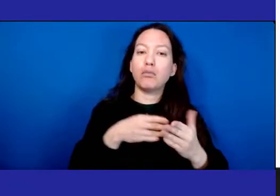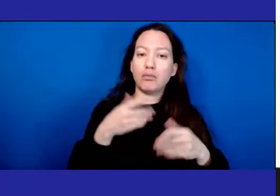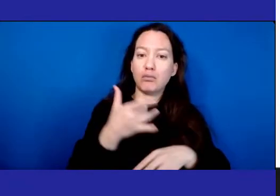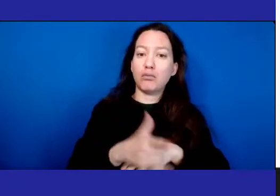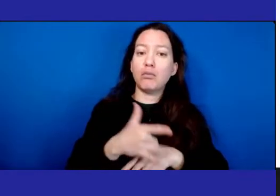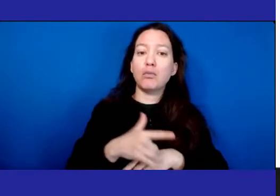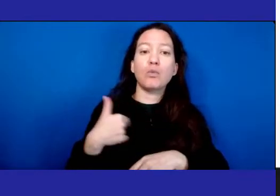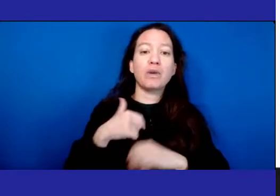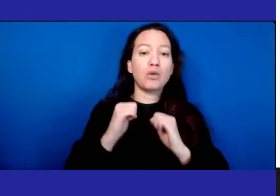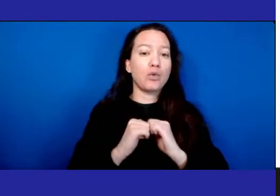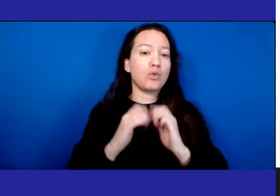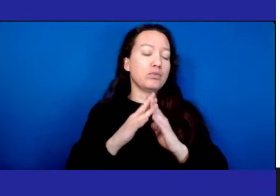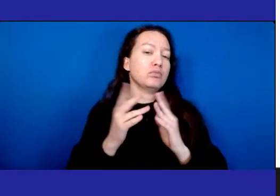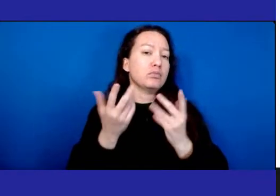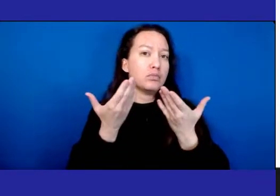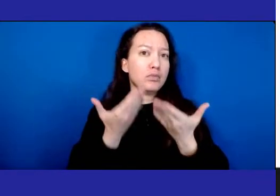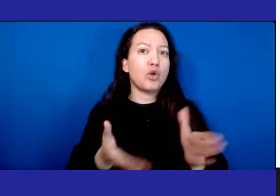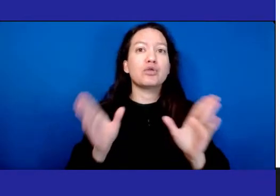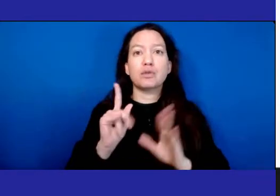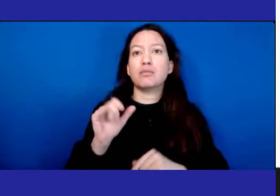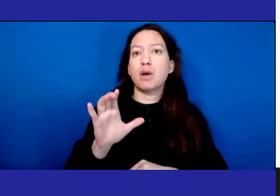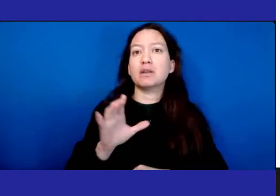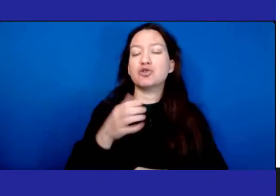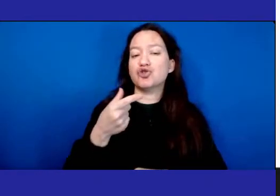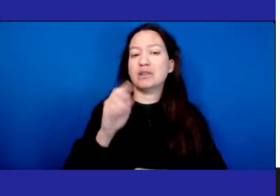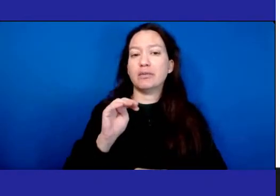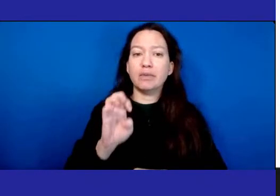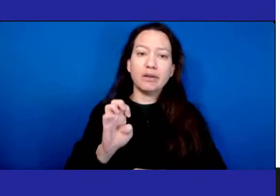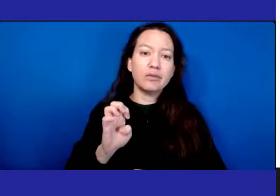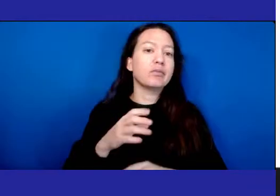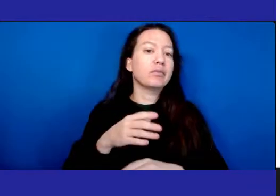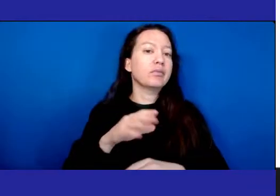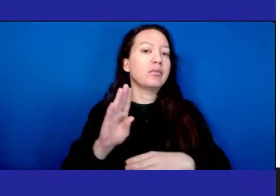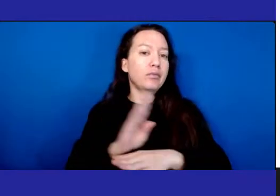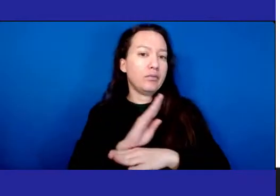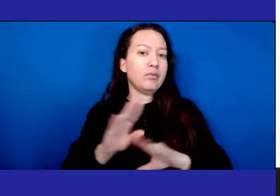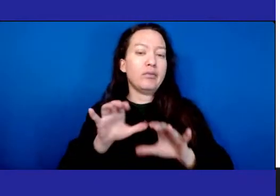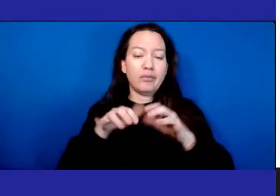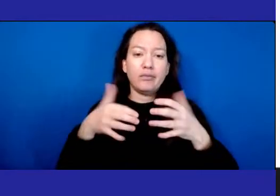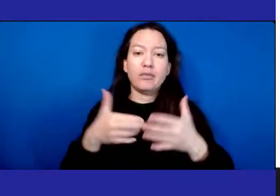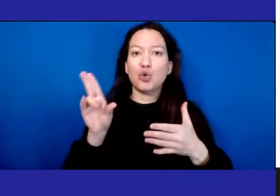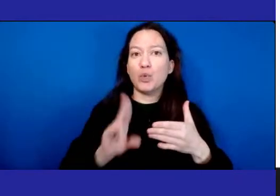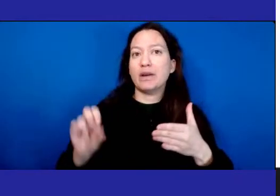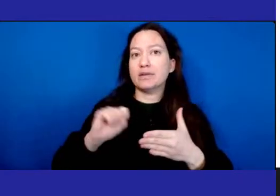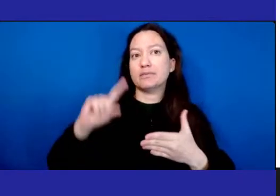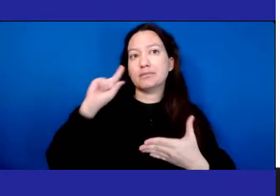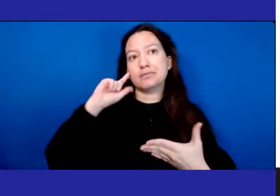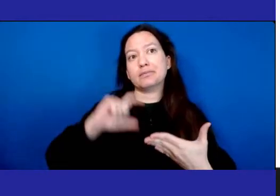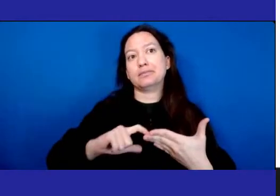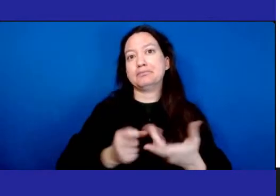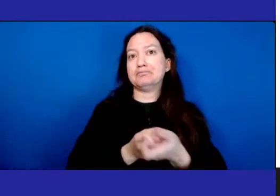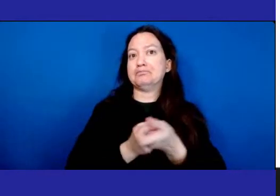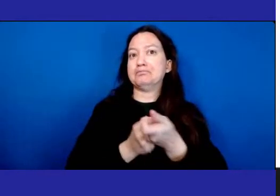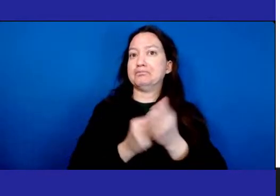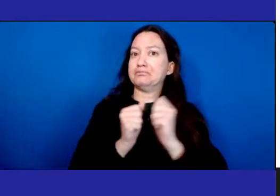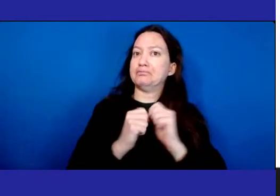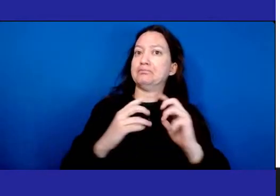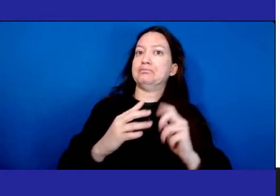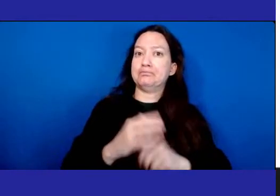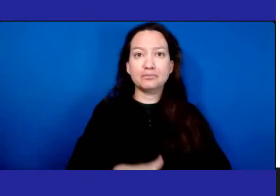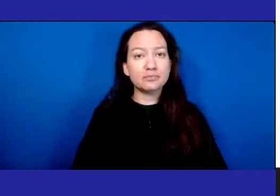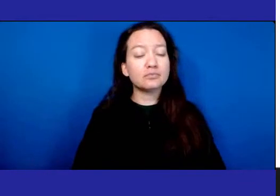host one of the largest public GME enterprises in the United States, which is something we should really be proud of and continue to support and grow. Next